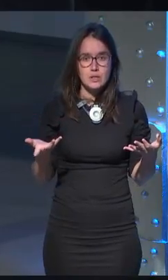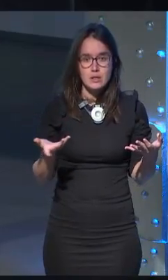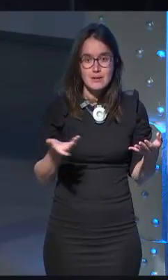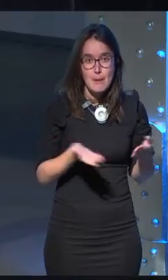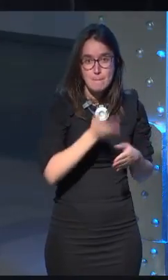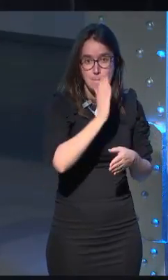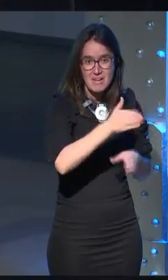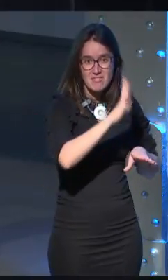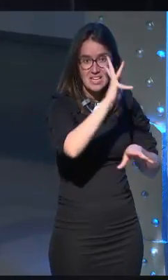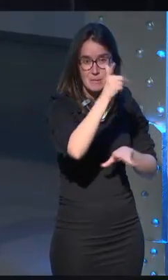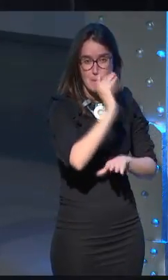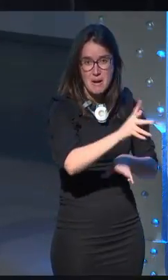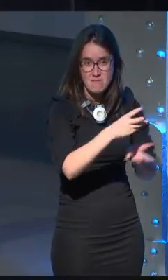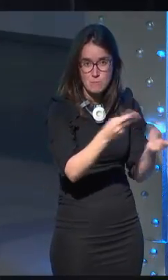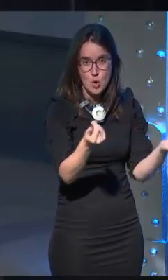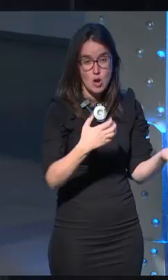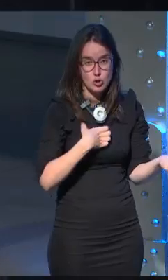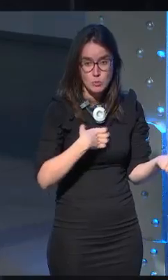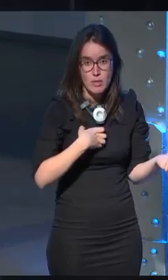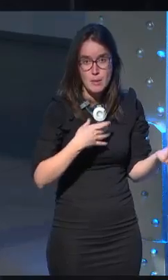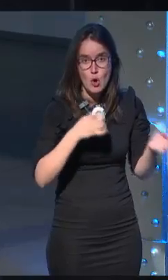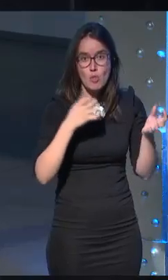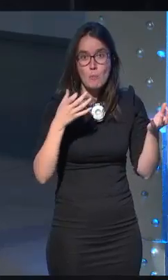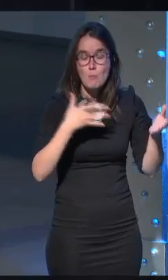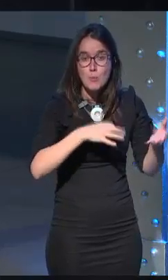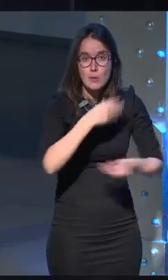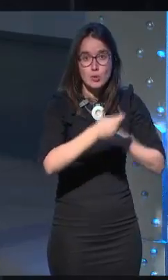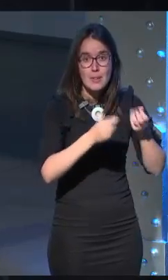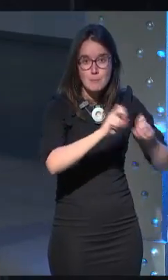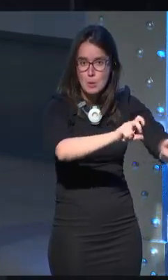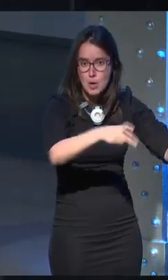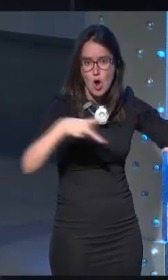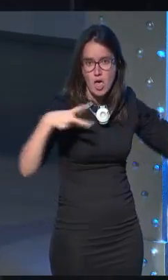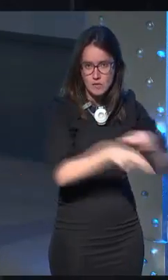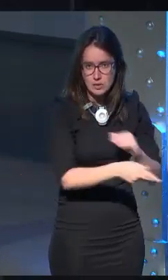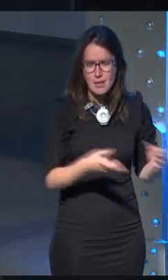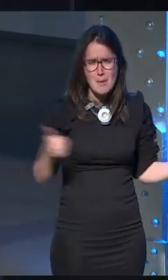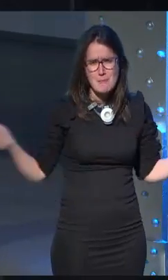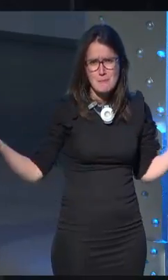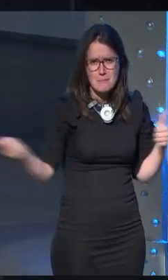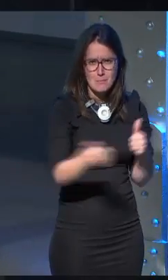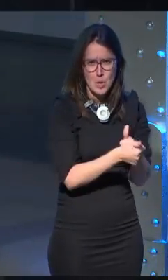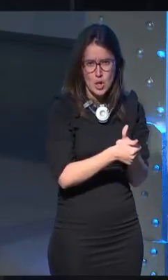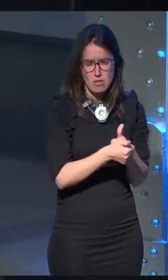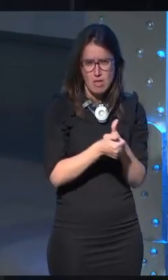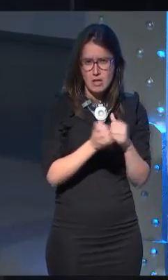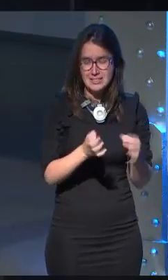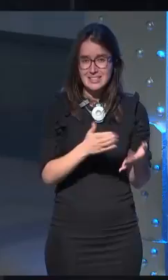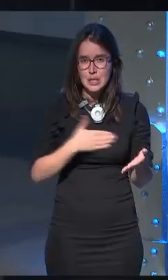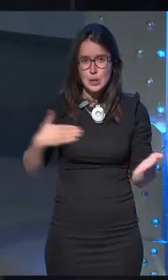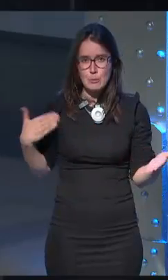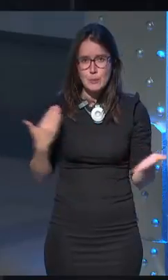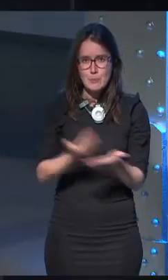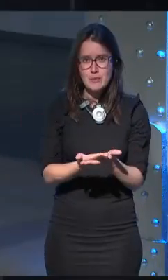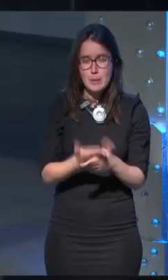worse, which is definitely needs to be a priority. And you know, I want to apologize to you guys on behalf of